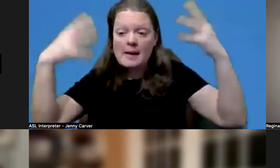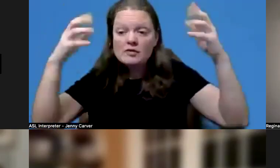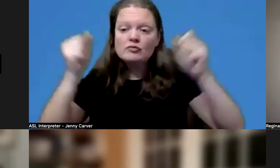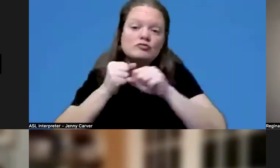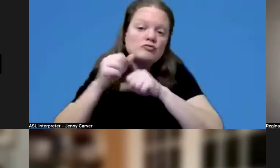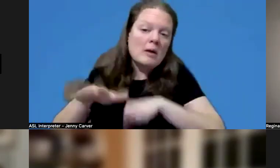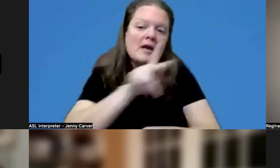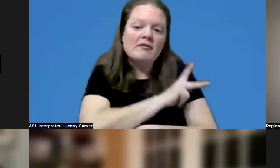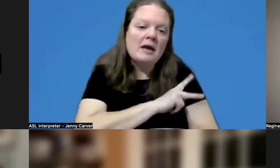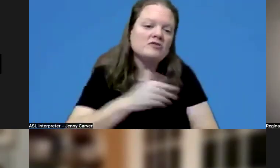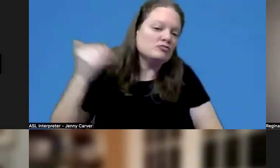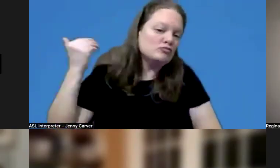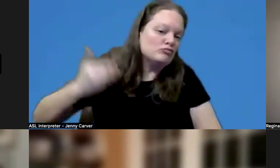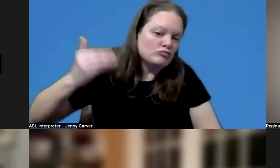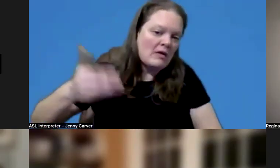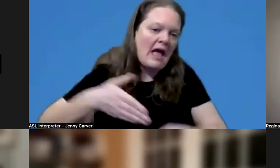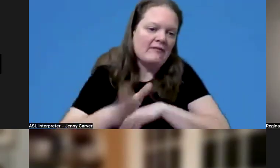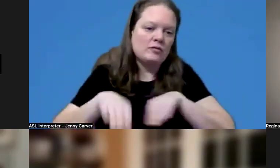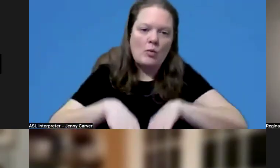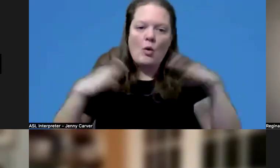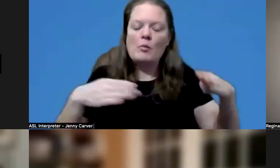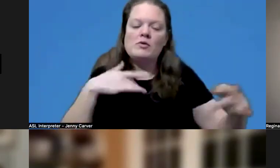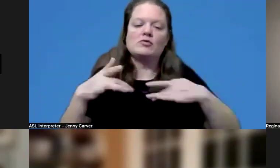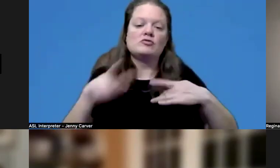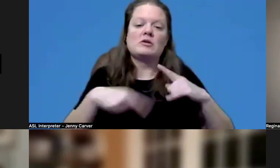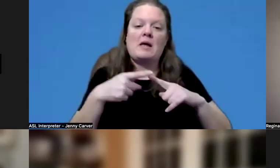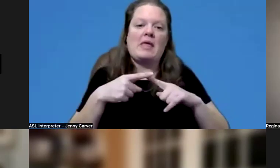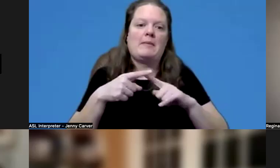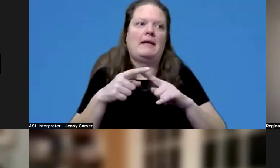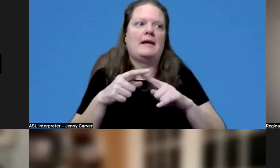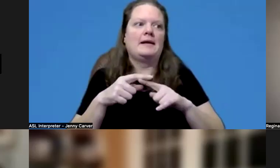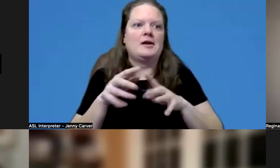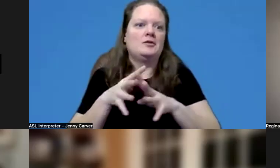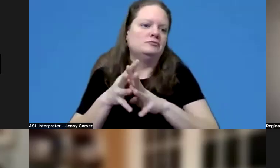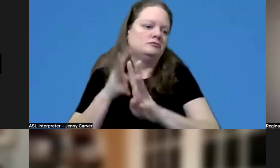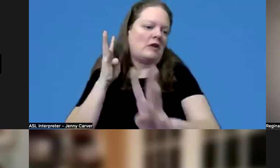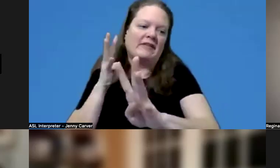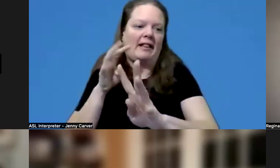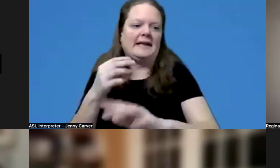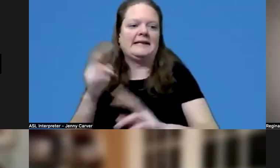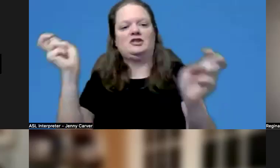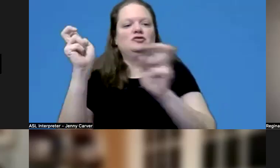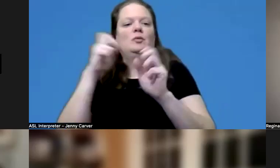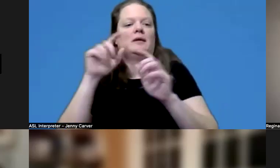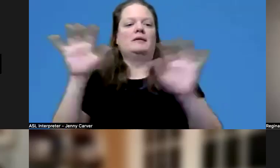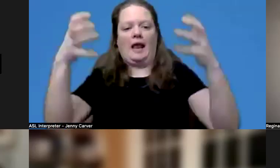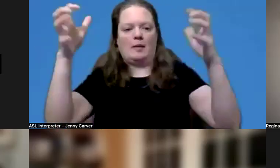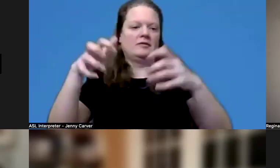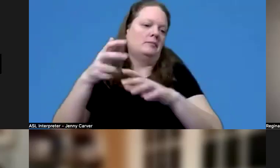off regularly. They're worried about that being a choke up, a traffic jam there.